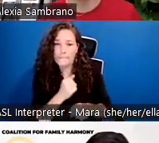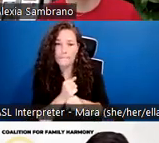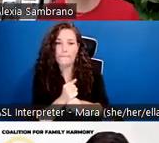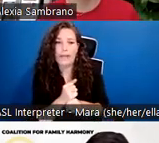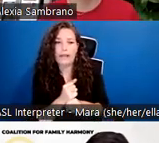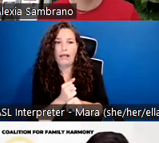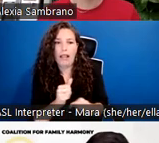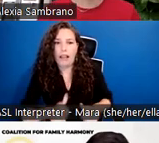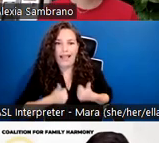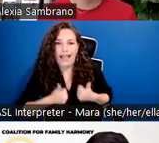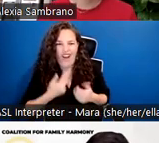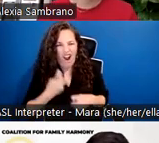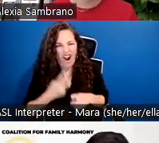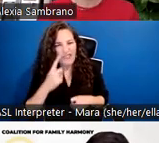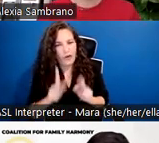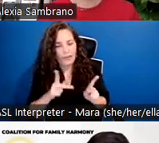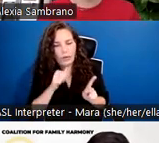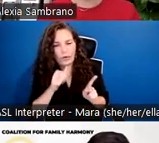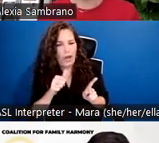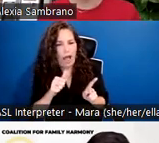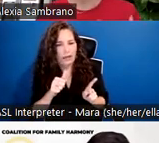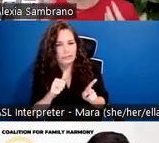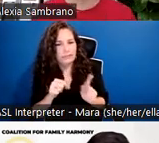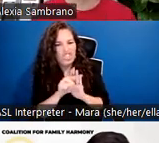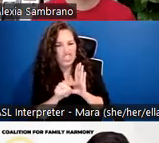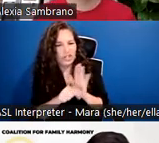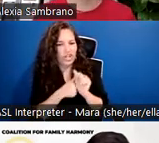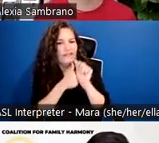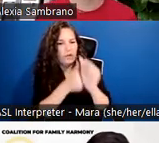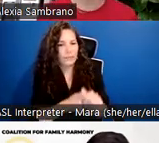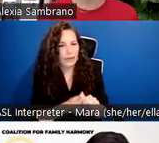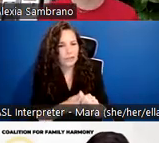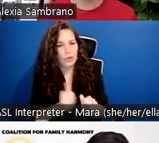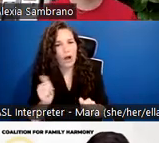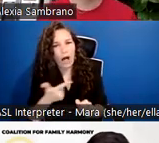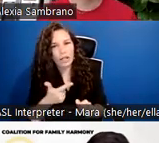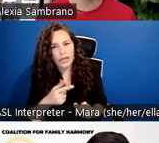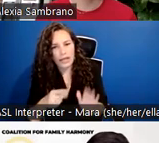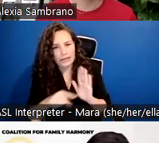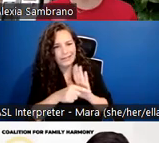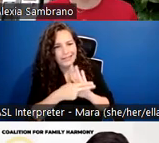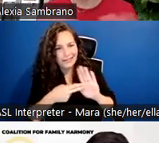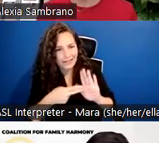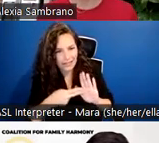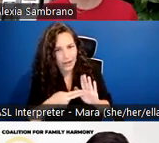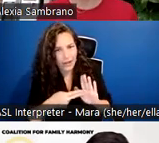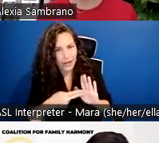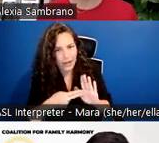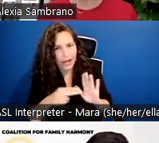gender nonconforming. So the stigma that folks get because of their gender identity can erect barriers in virtually